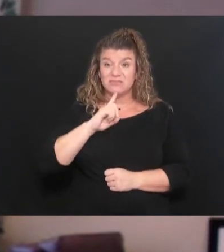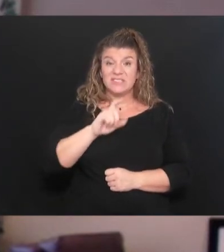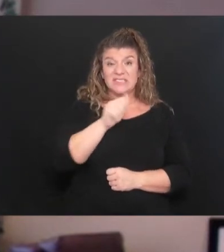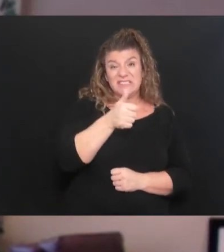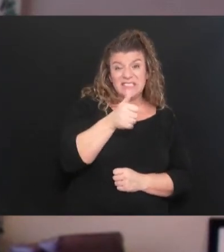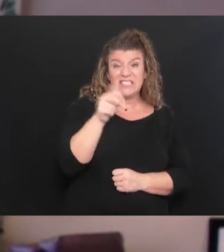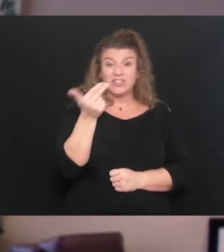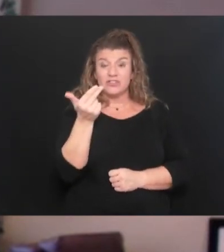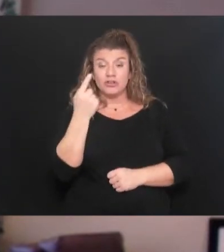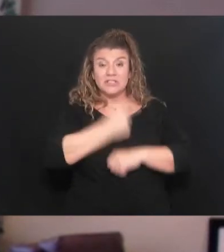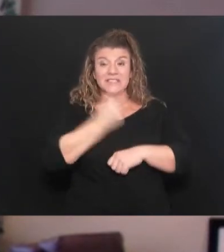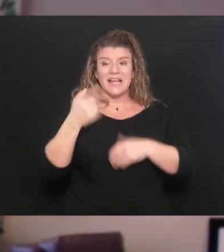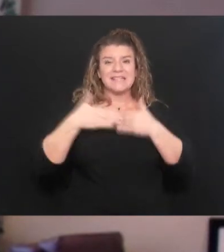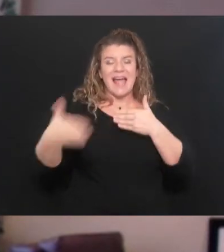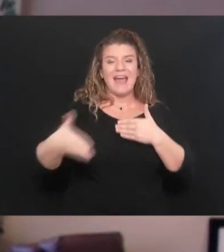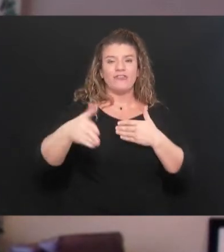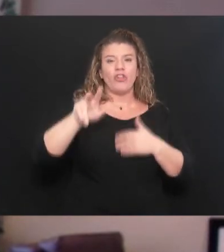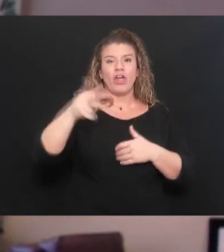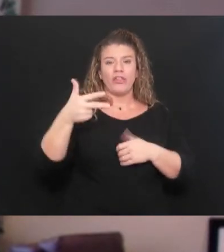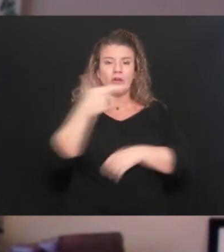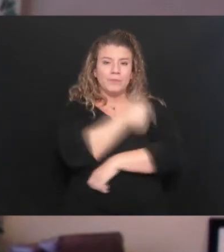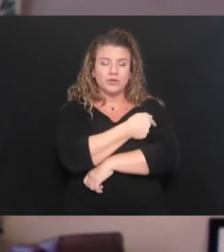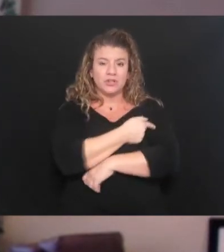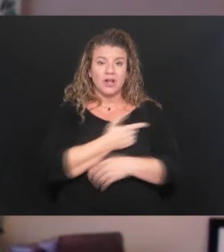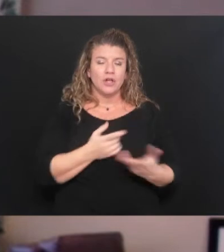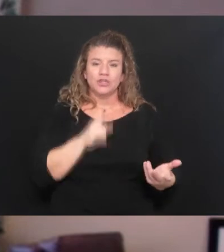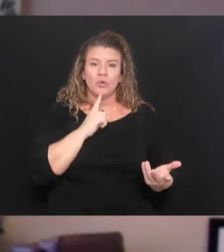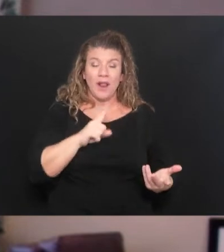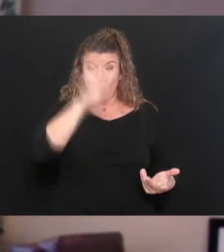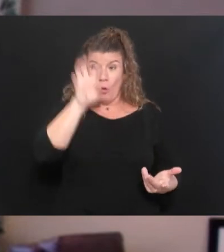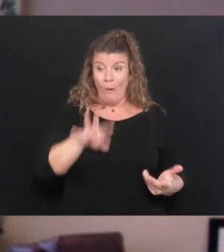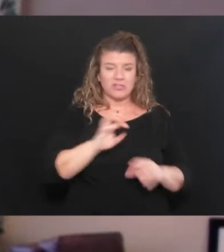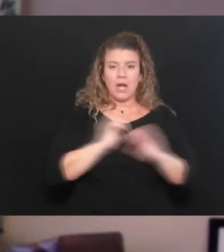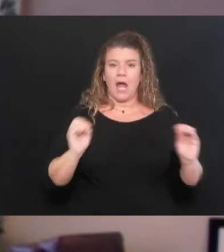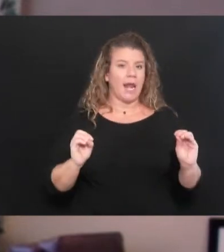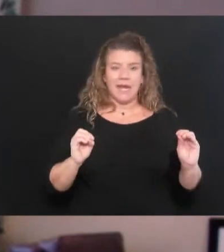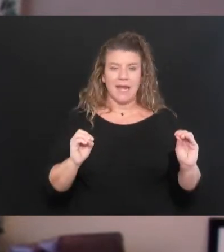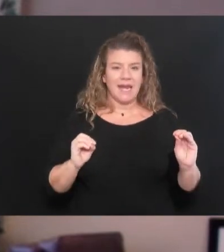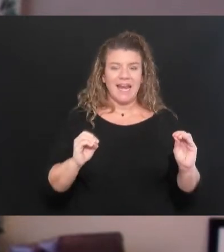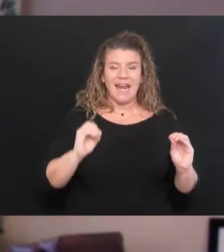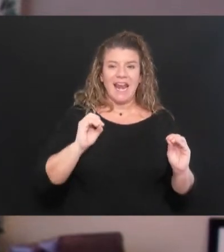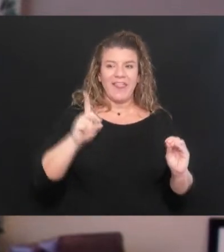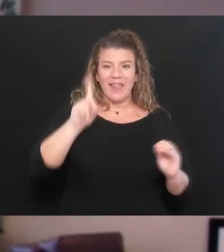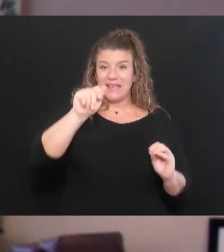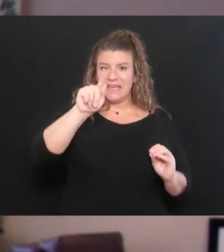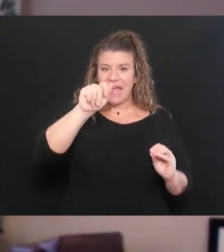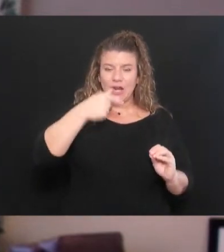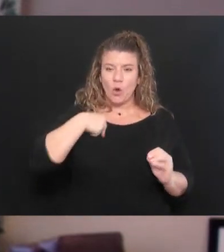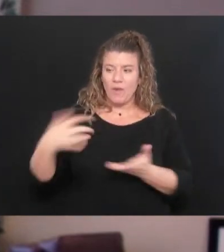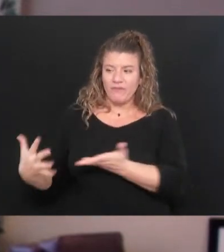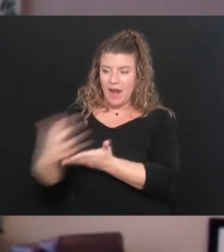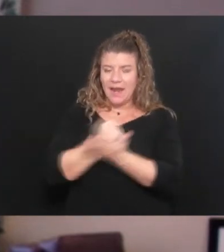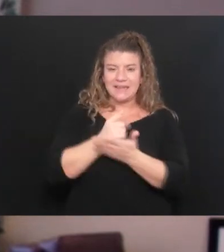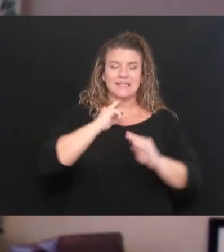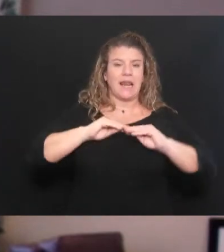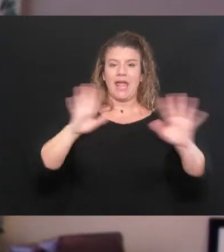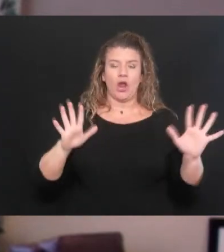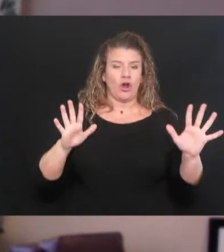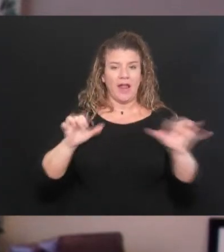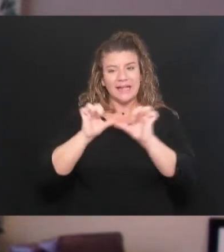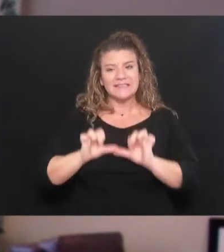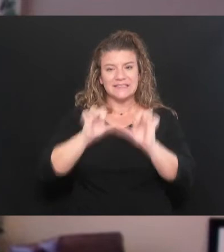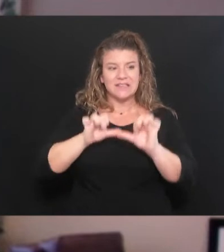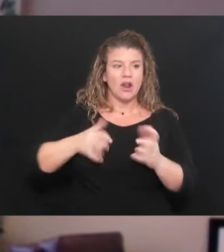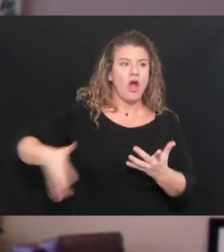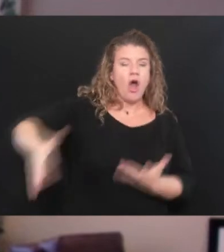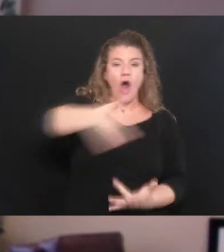after the third booster. So there's no question, the data is remarkably clear, remarkably consistent around the world, that